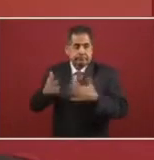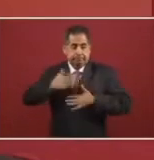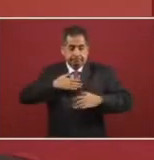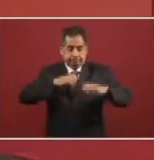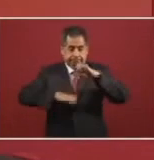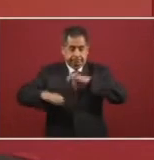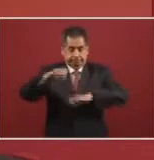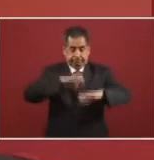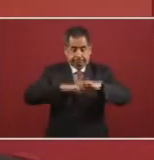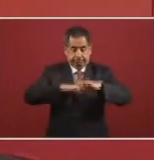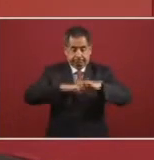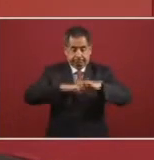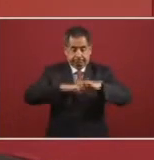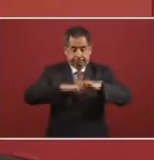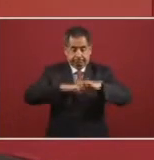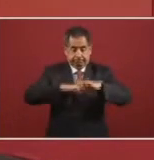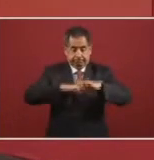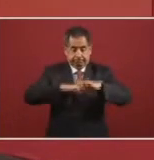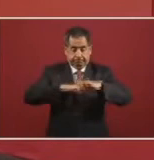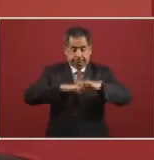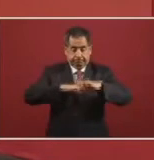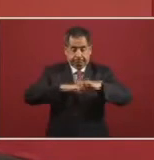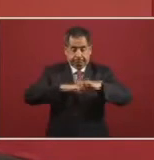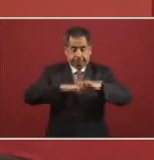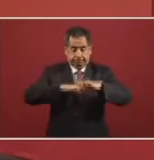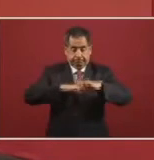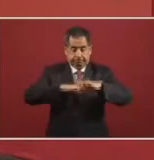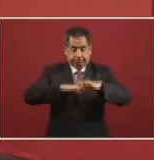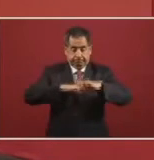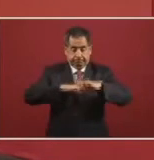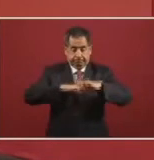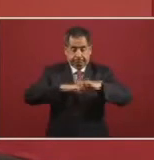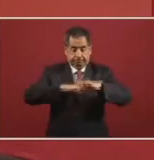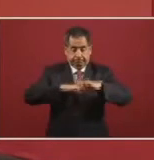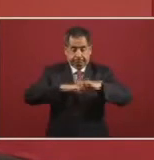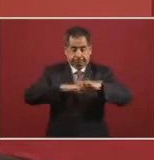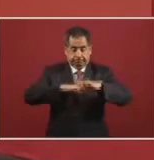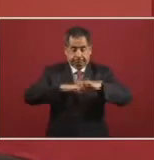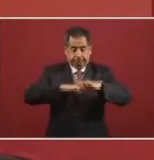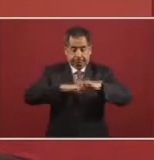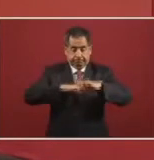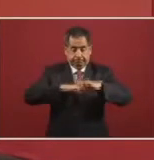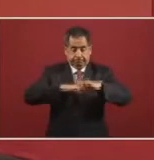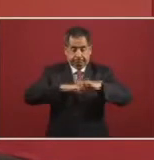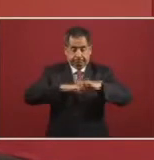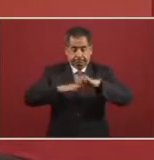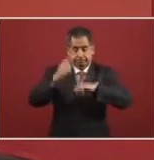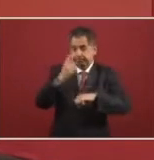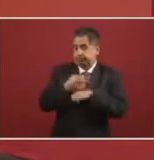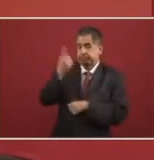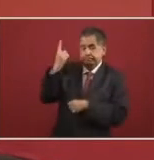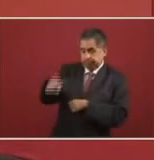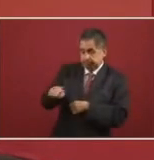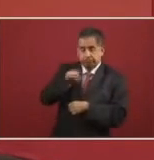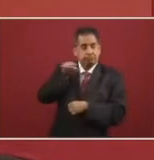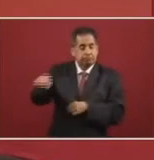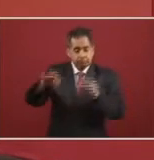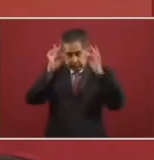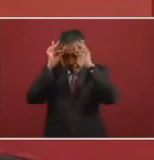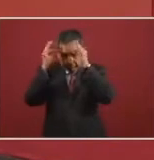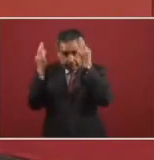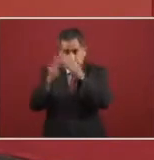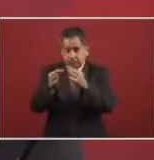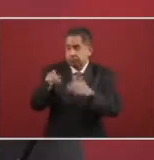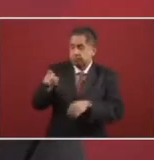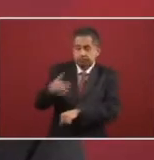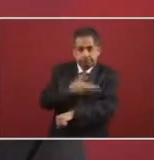y el consulado que tenemos. And so the instruction of our embassy and our consulate is